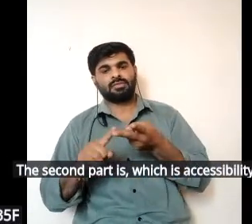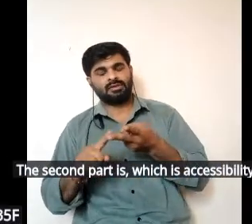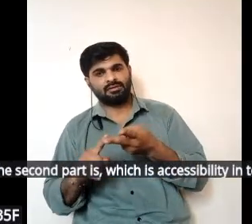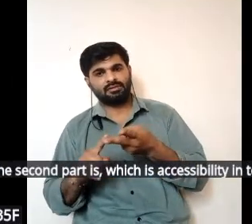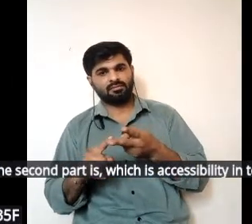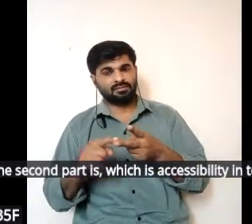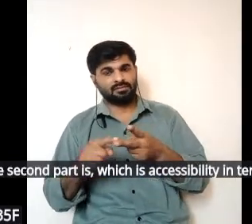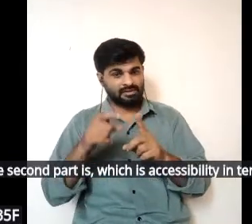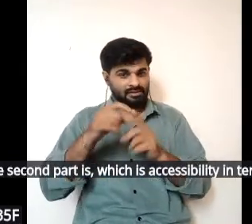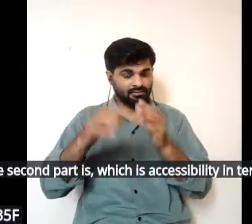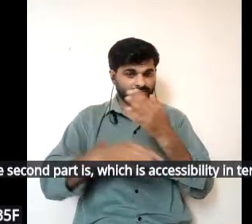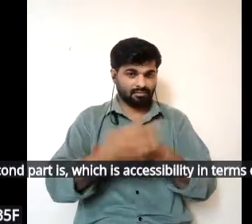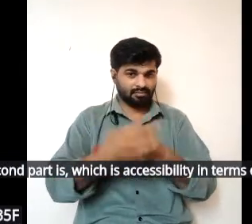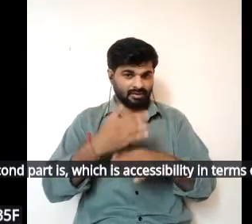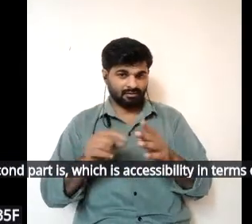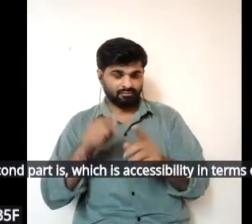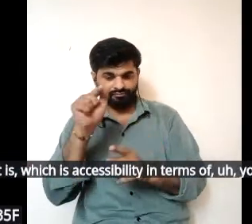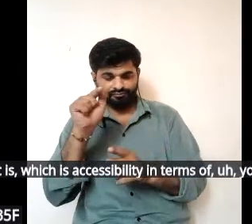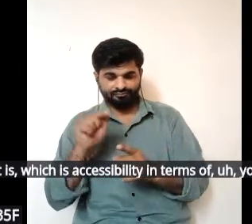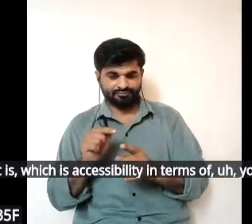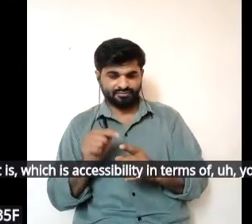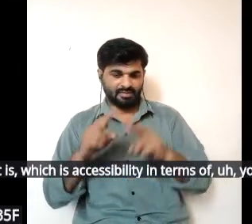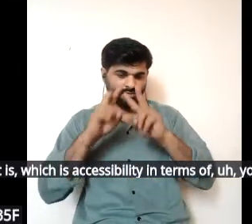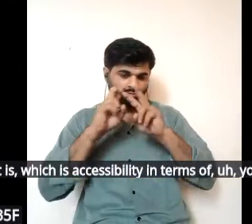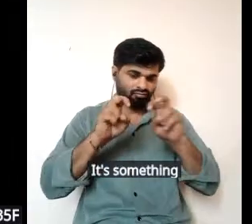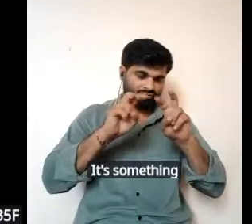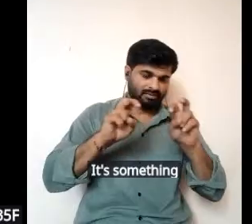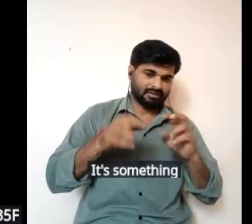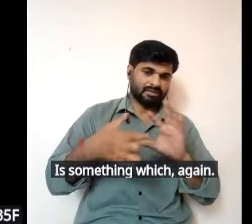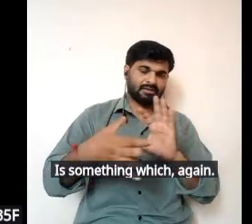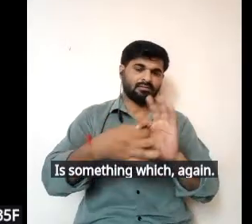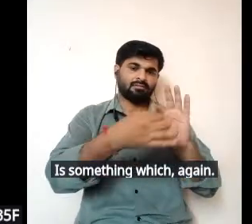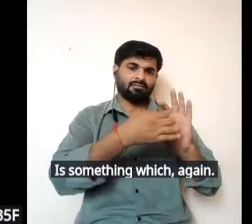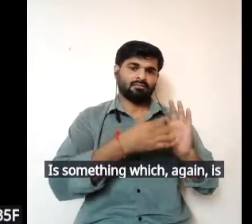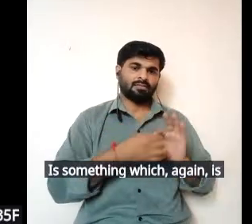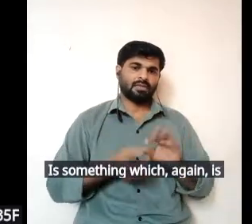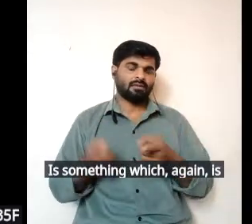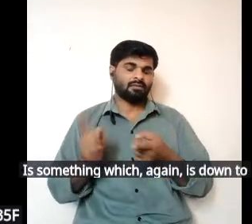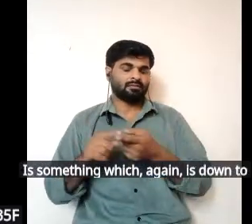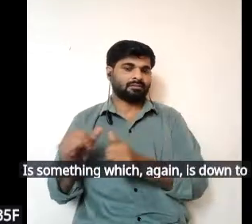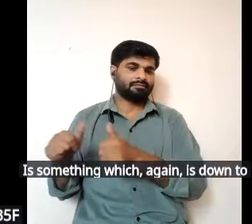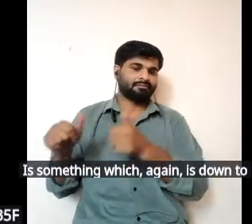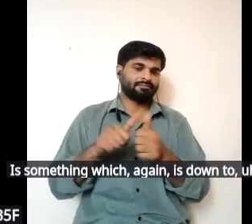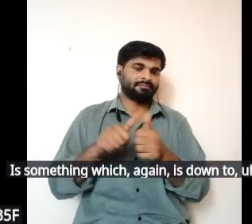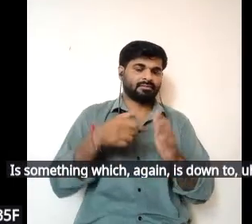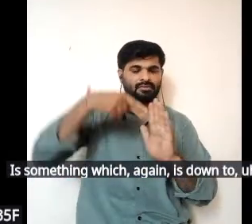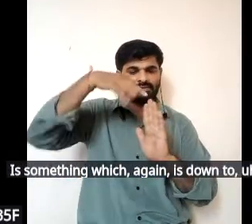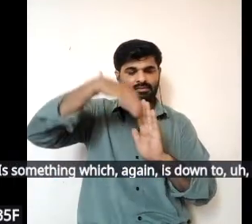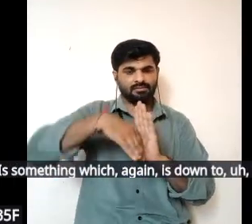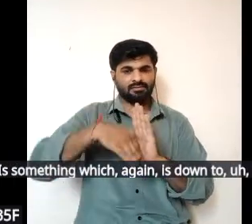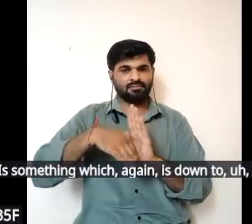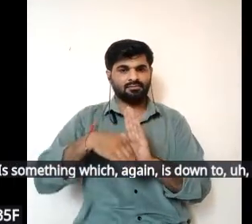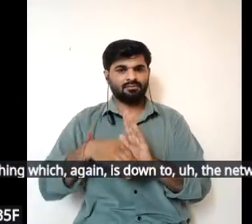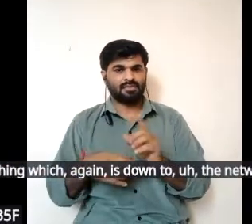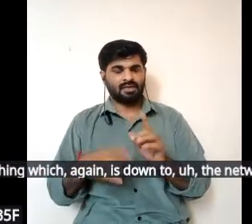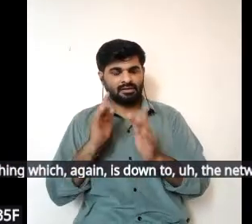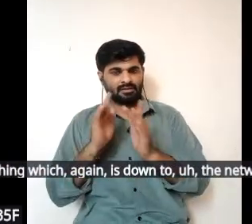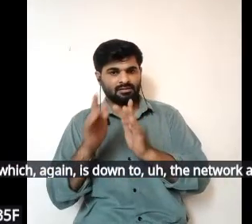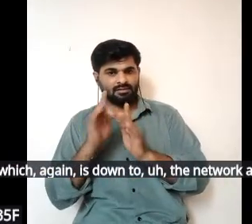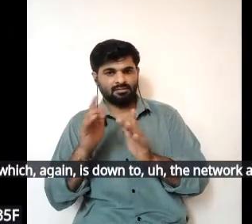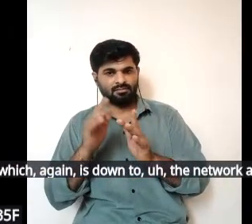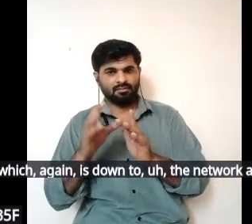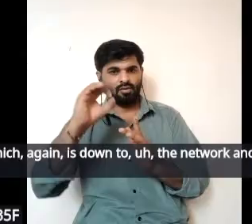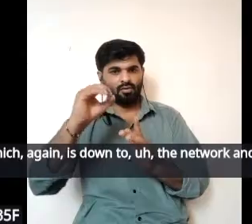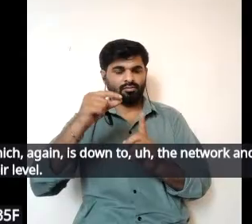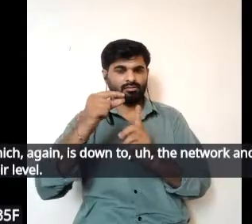of resources, is something which again is down to the network and the OPTs that are operating at